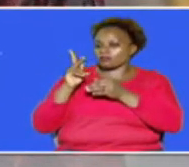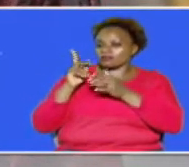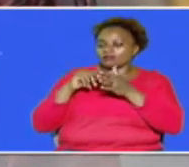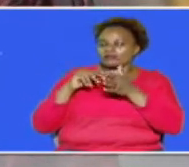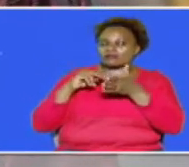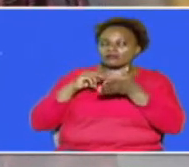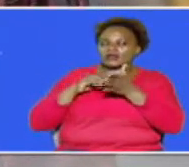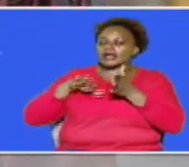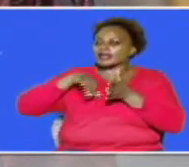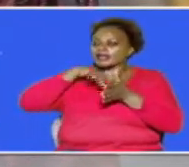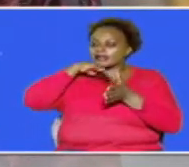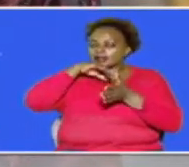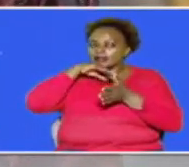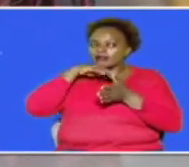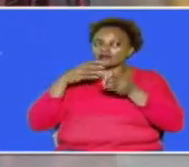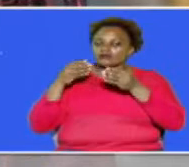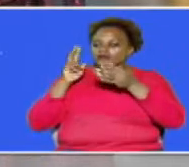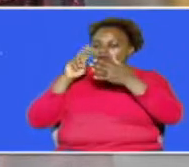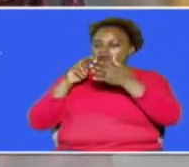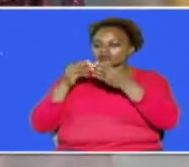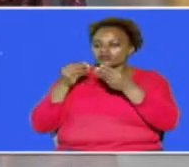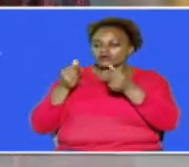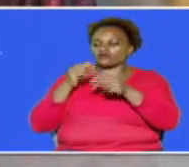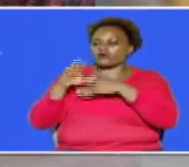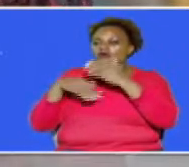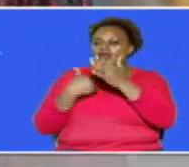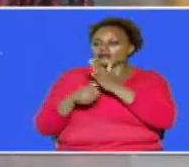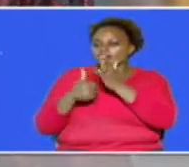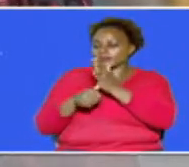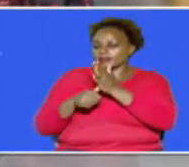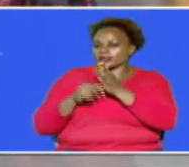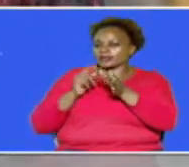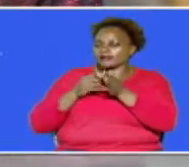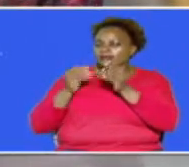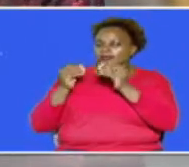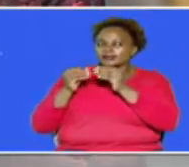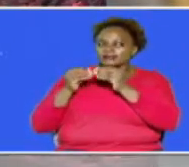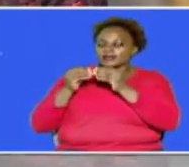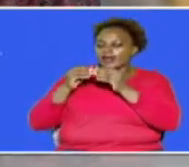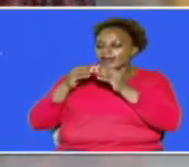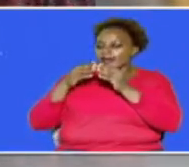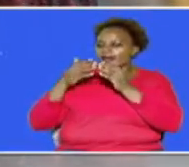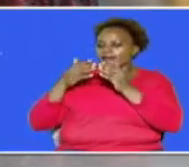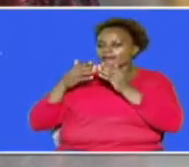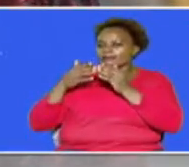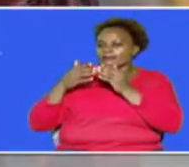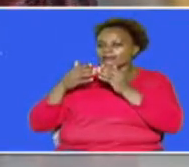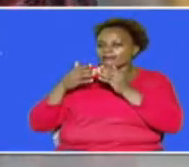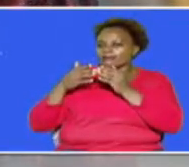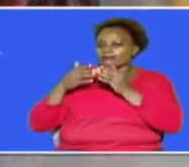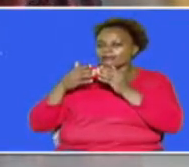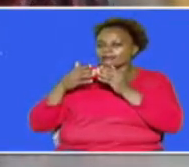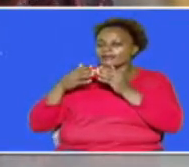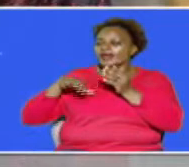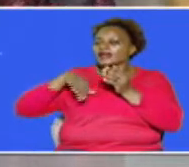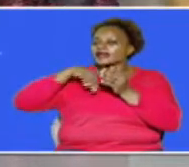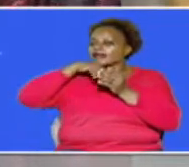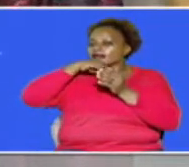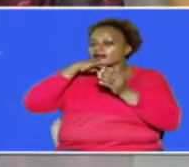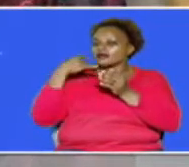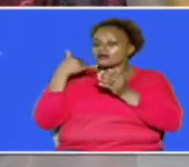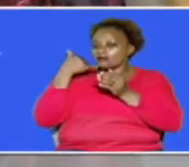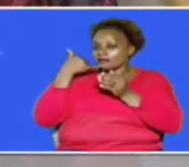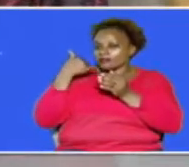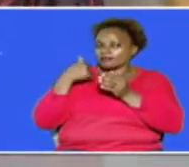meet Raila Odinga. He'll solve all the issues. Said so. When I'm in the meeting, because I was running late, his excellency Raila Odinga kept calling